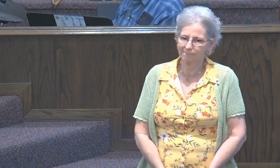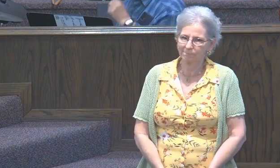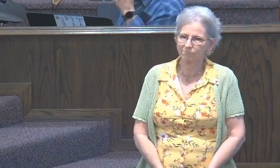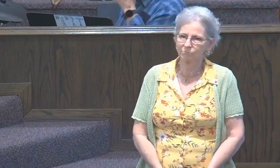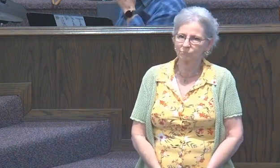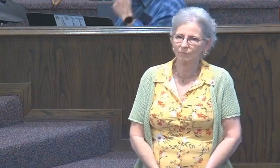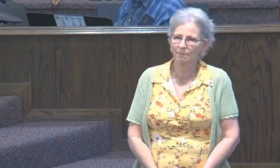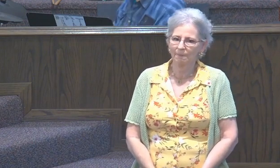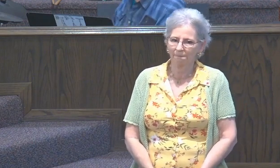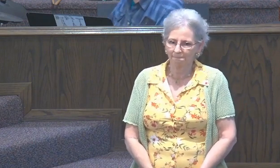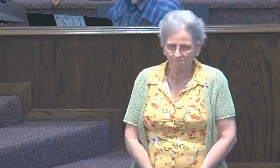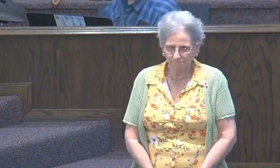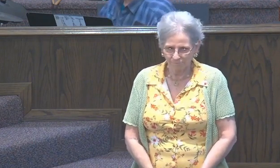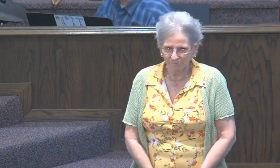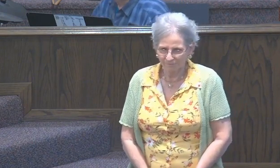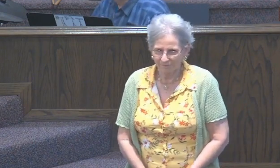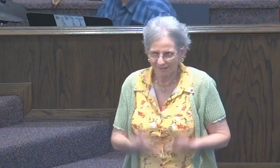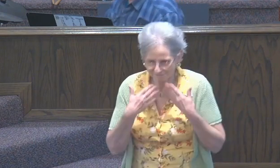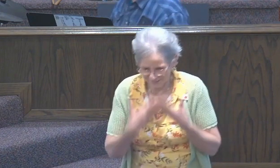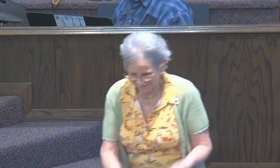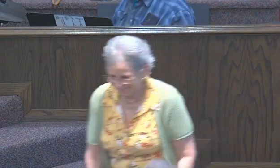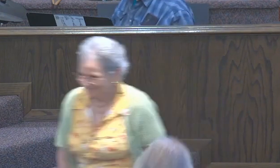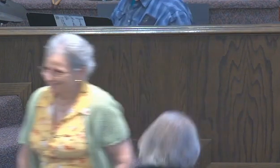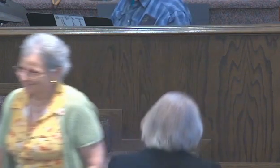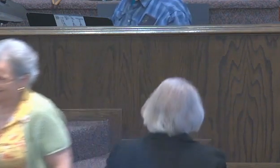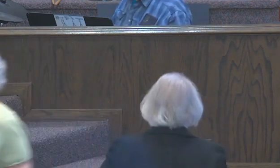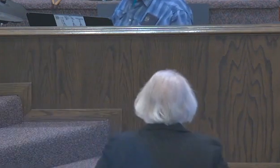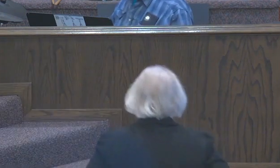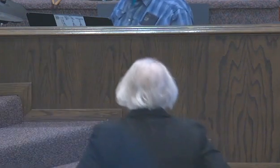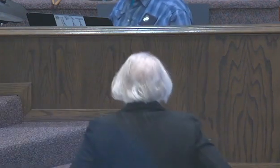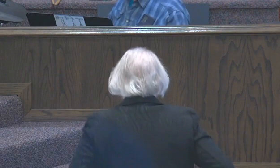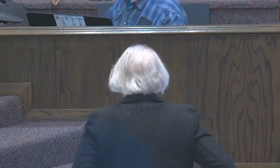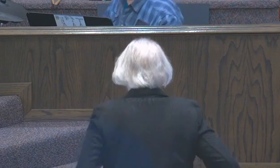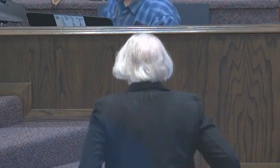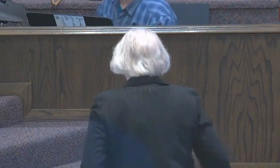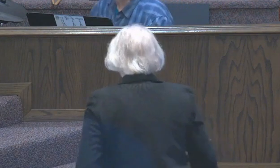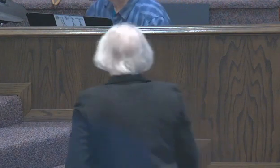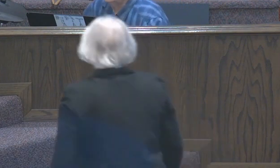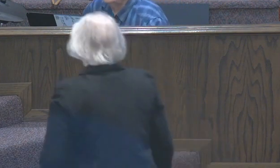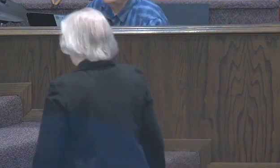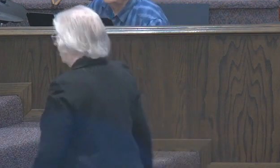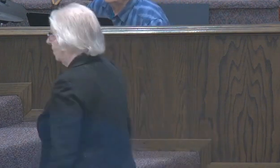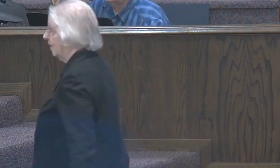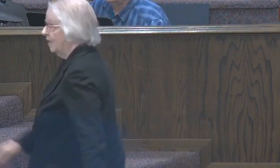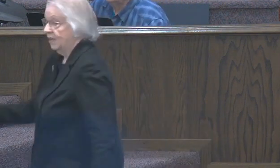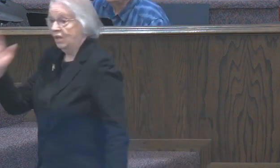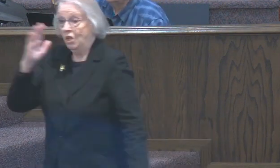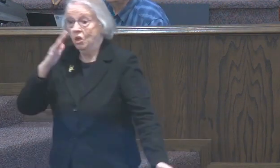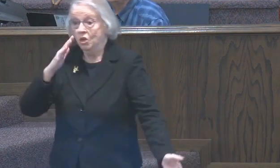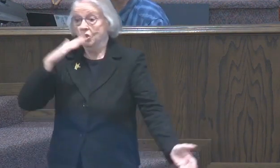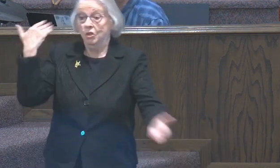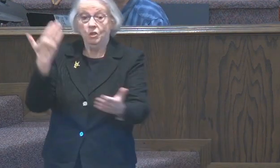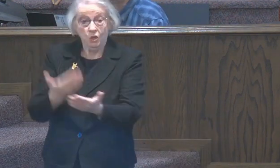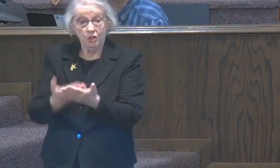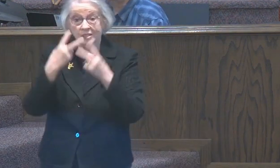Amen. You may be seated. Well, it is good to see you in the house of the Lord this morning.